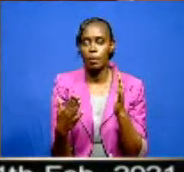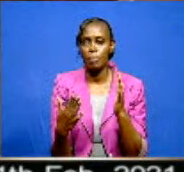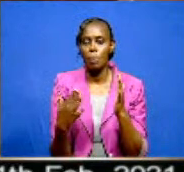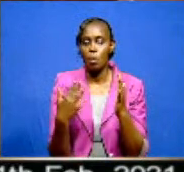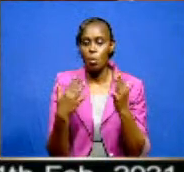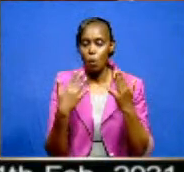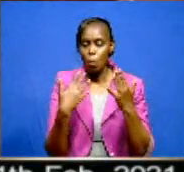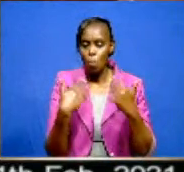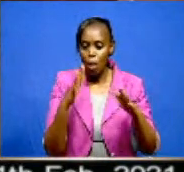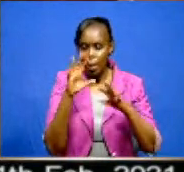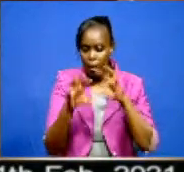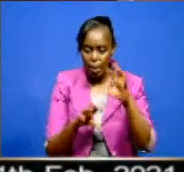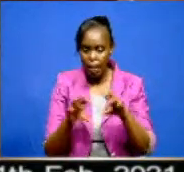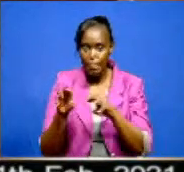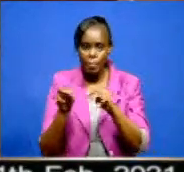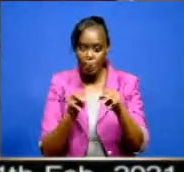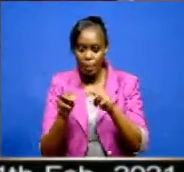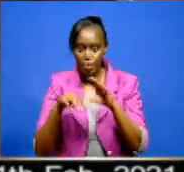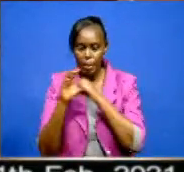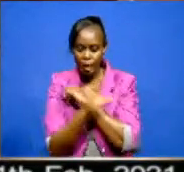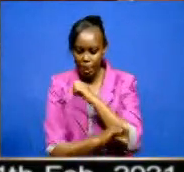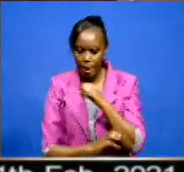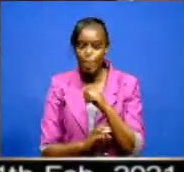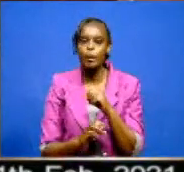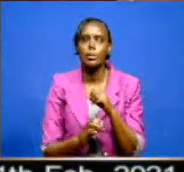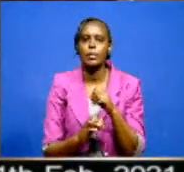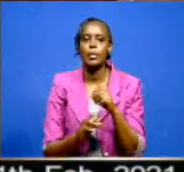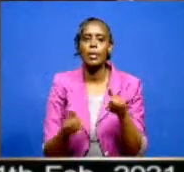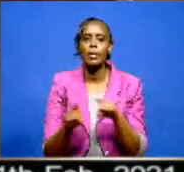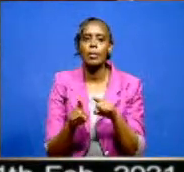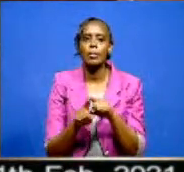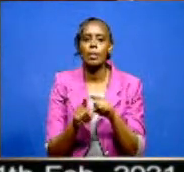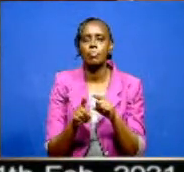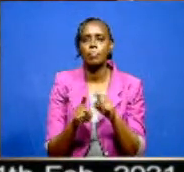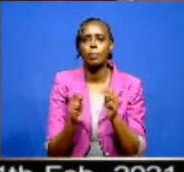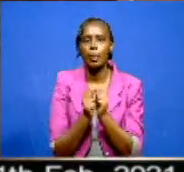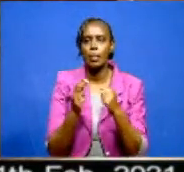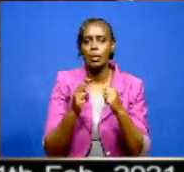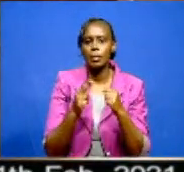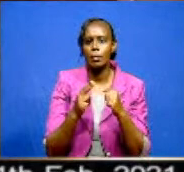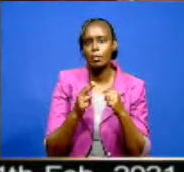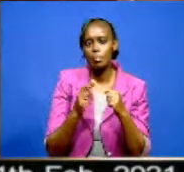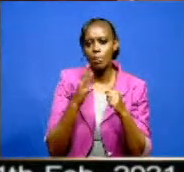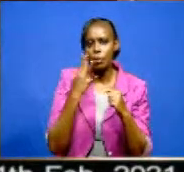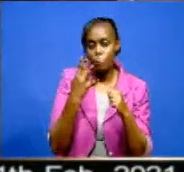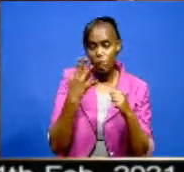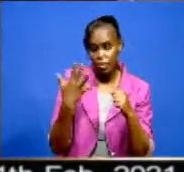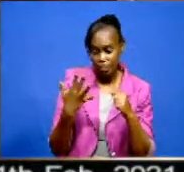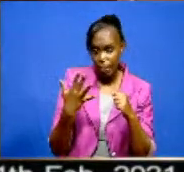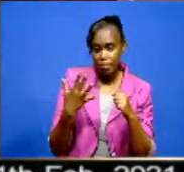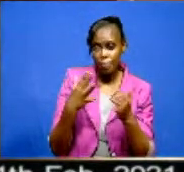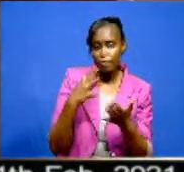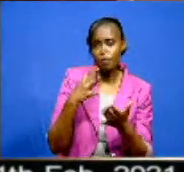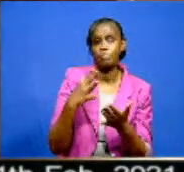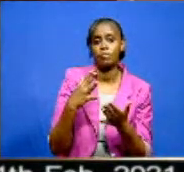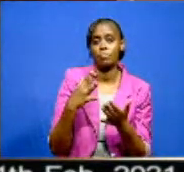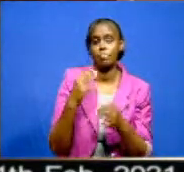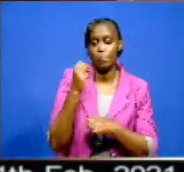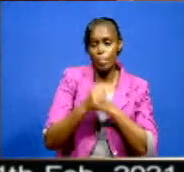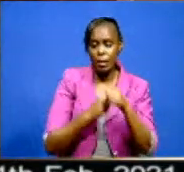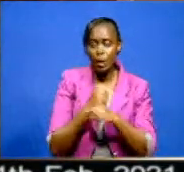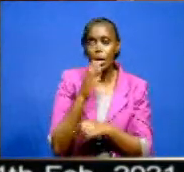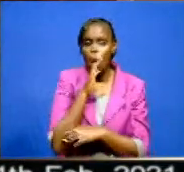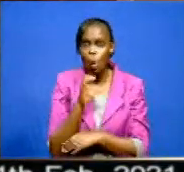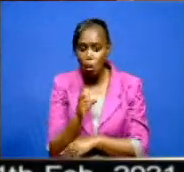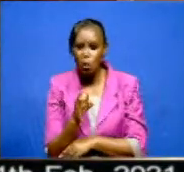wildlife management in this country is what we had in 1975. Madam, it's 45 years old. It's archaic. It's not relevant to the